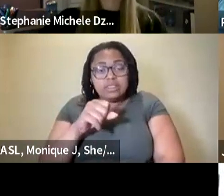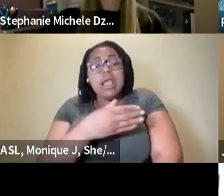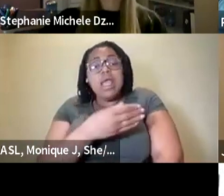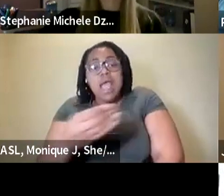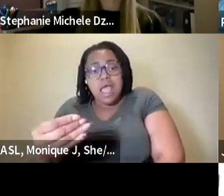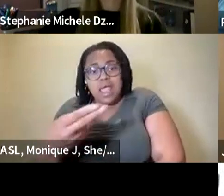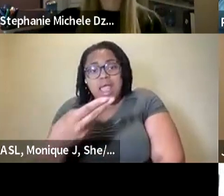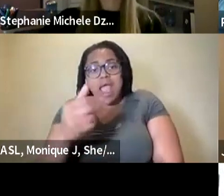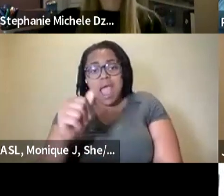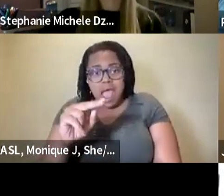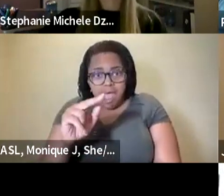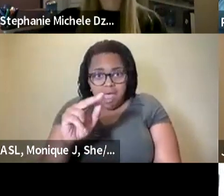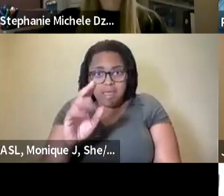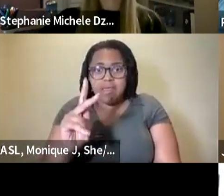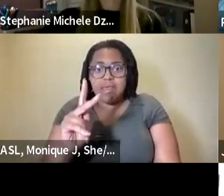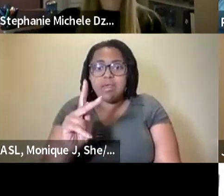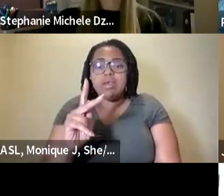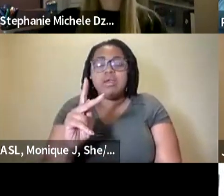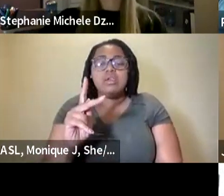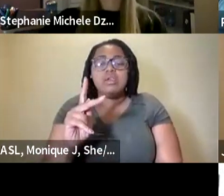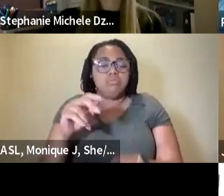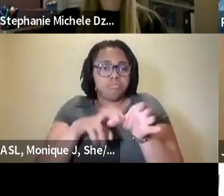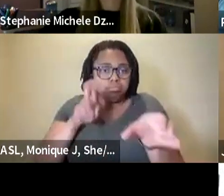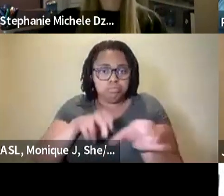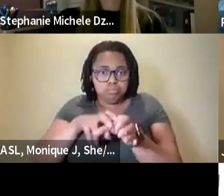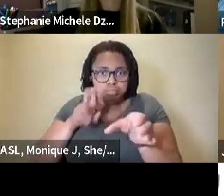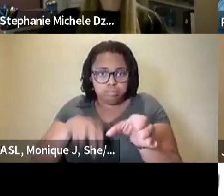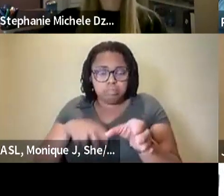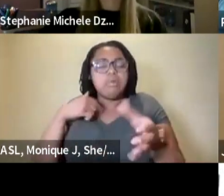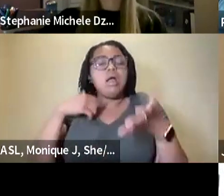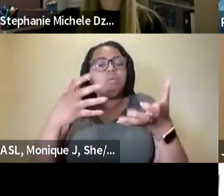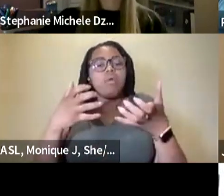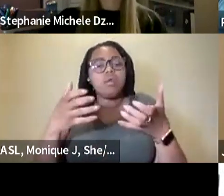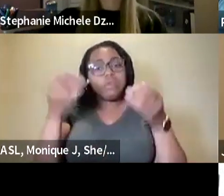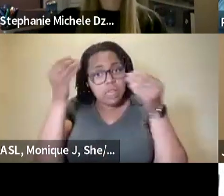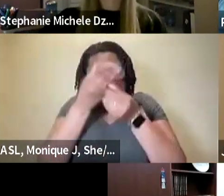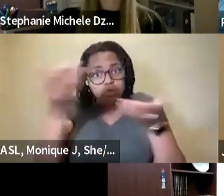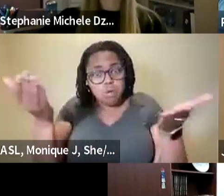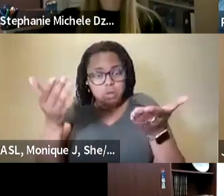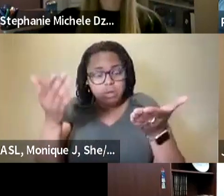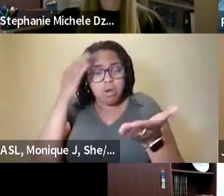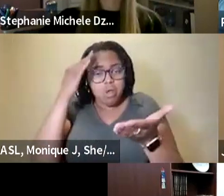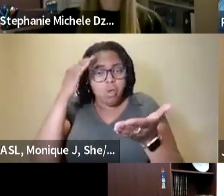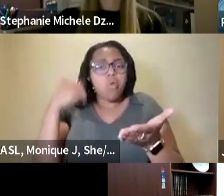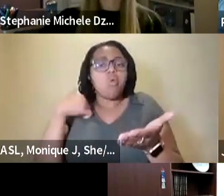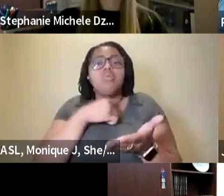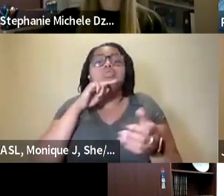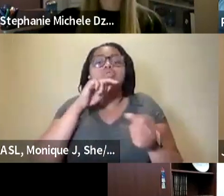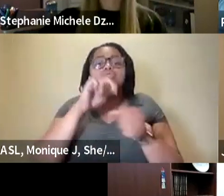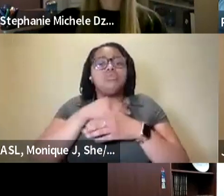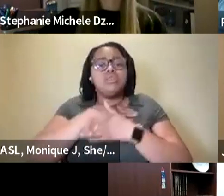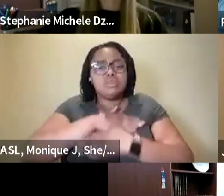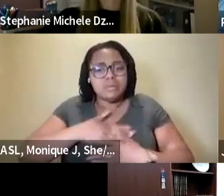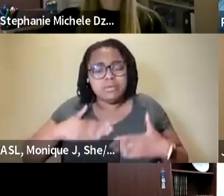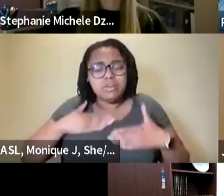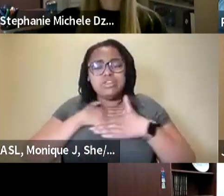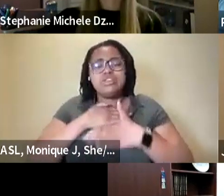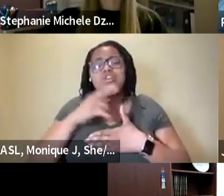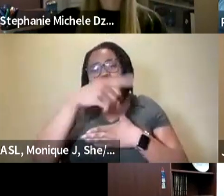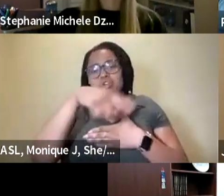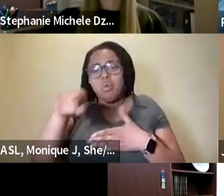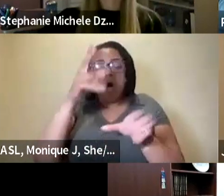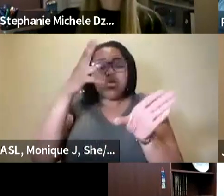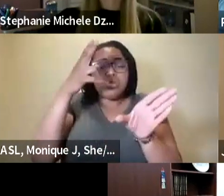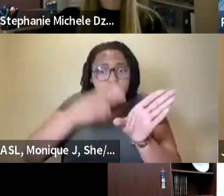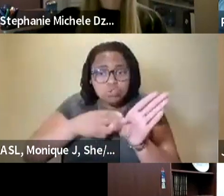Hank, drop off here, I wanted to let you guys know we so appreciate your all's